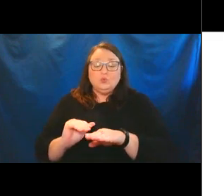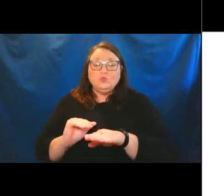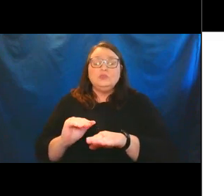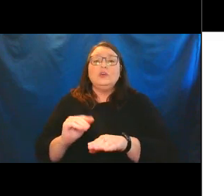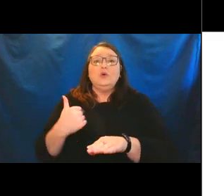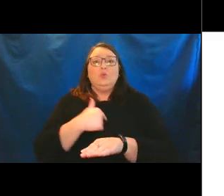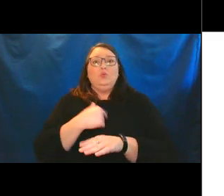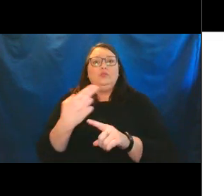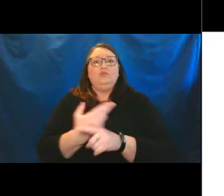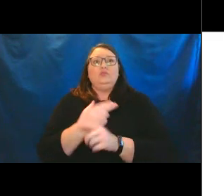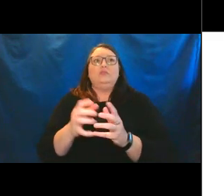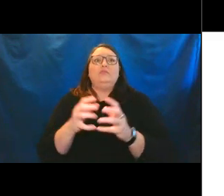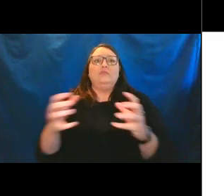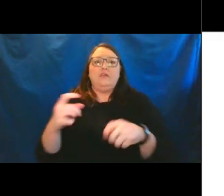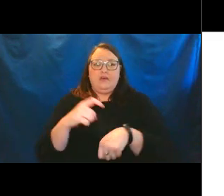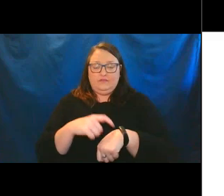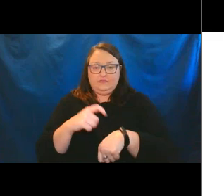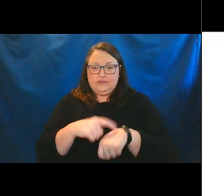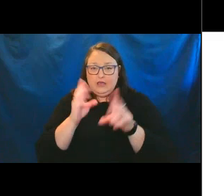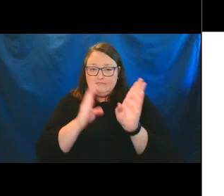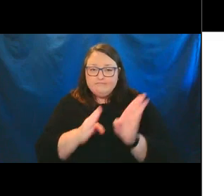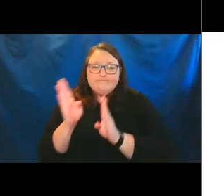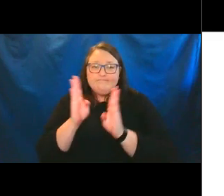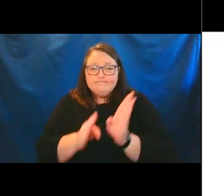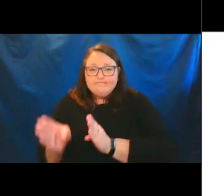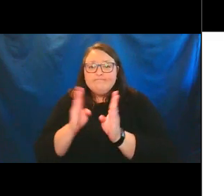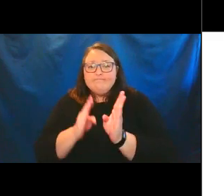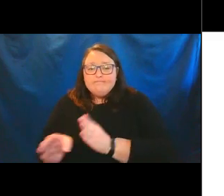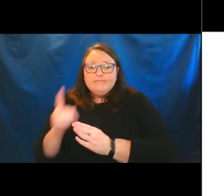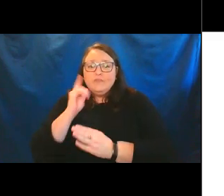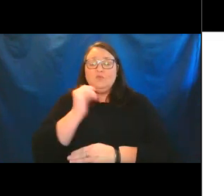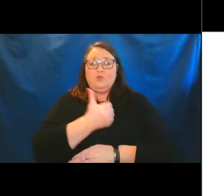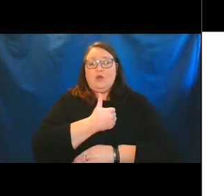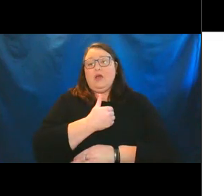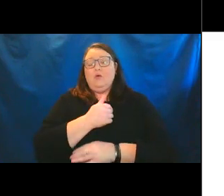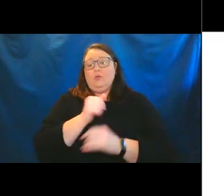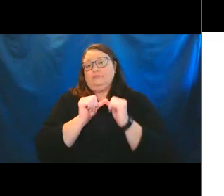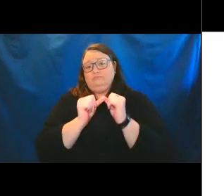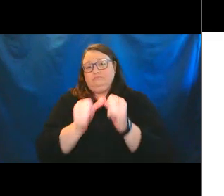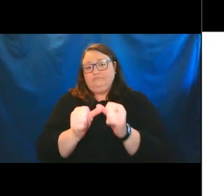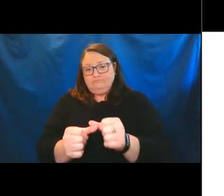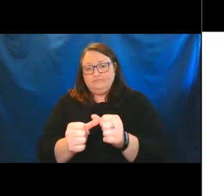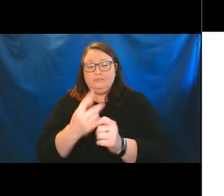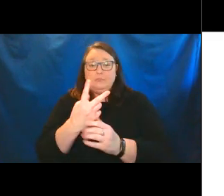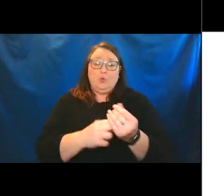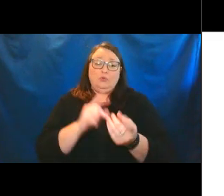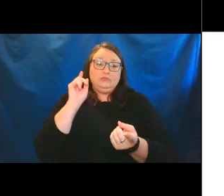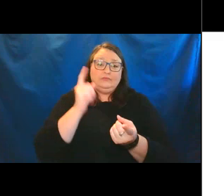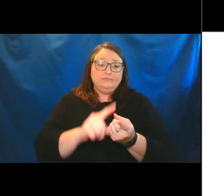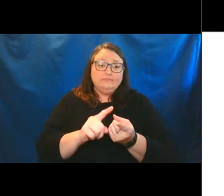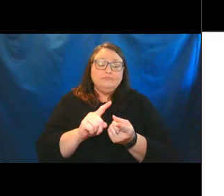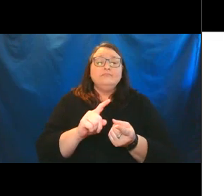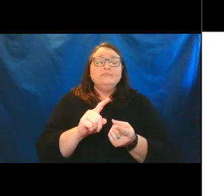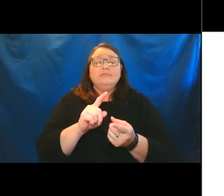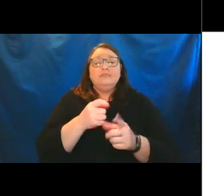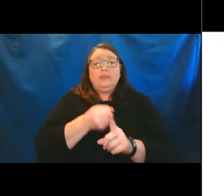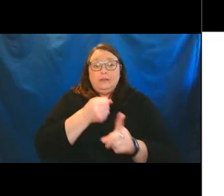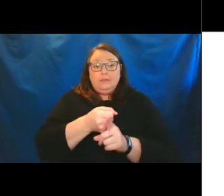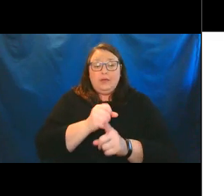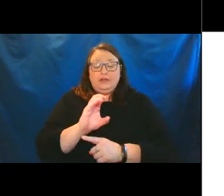amount of time in planning for our resilience, both to mitigate the impact of climate change, but